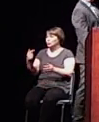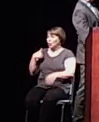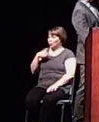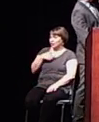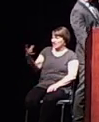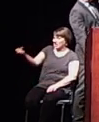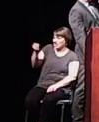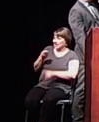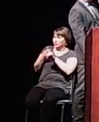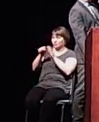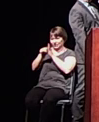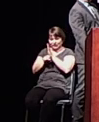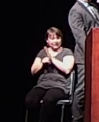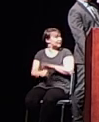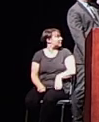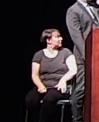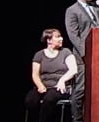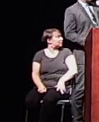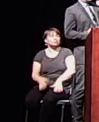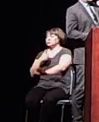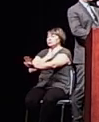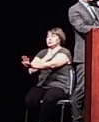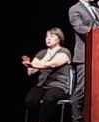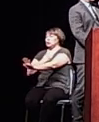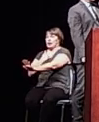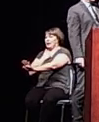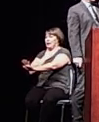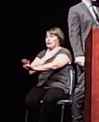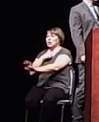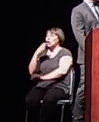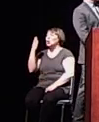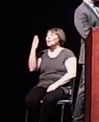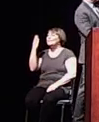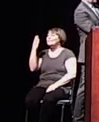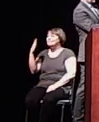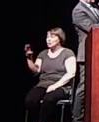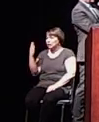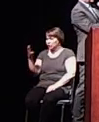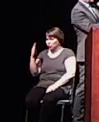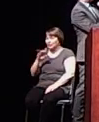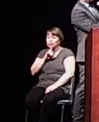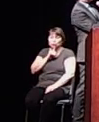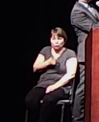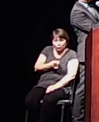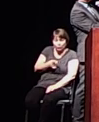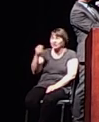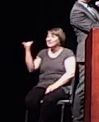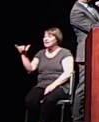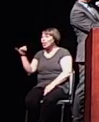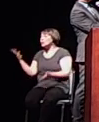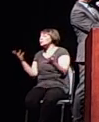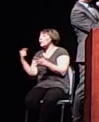So as you look at that, the blue line is our actual enrollment. The orange line is what we've claimed. And you can see that pattern